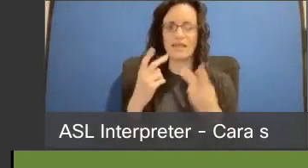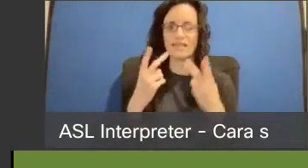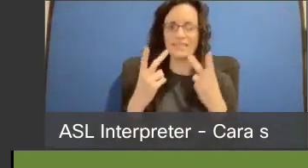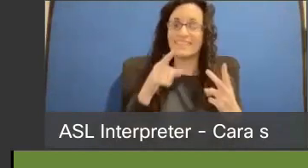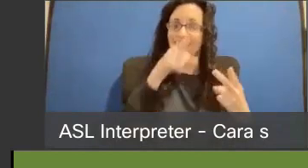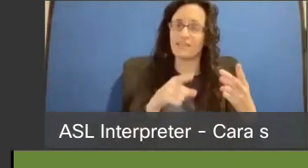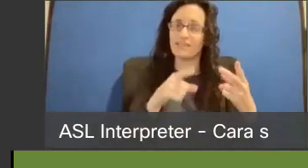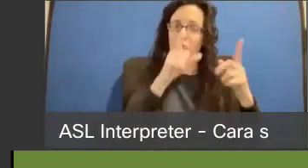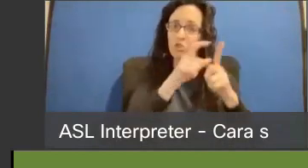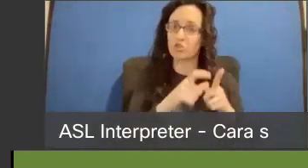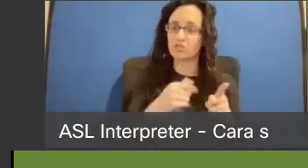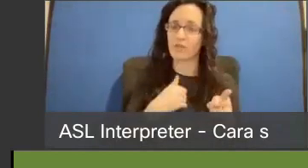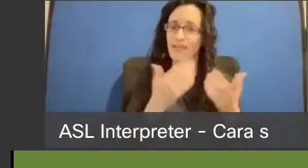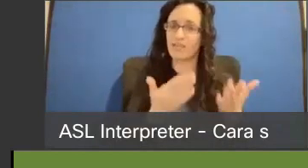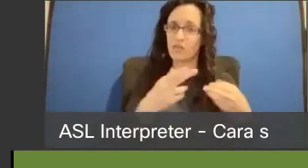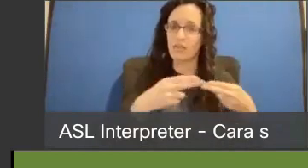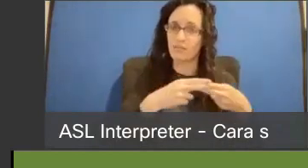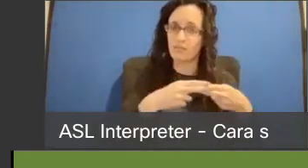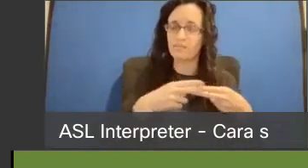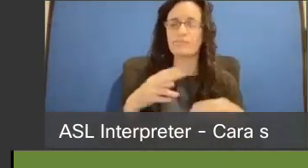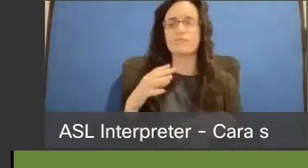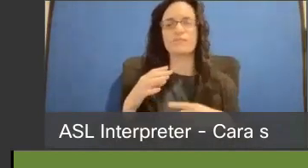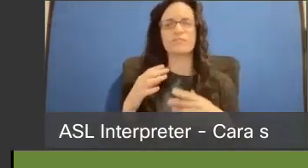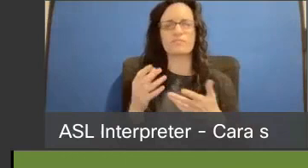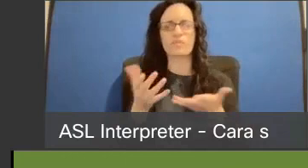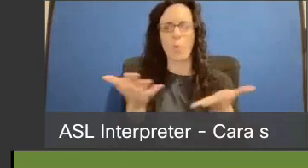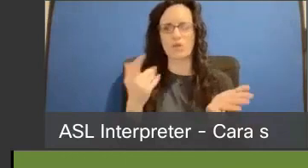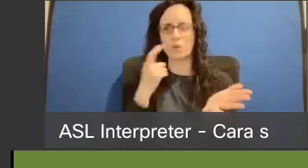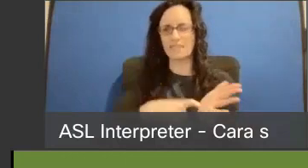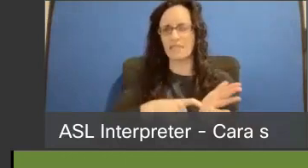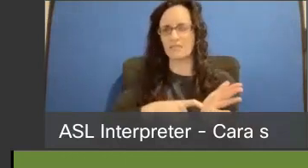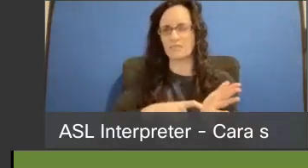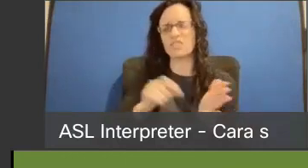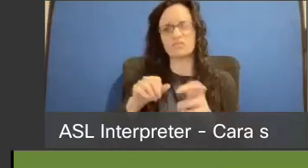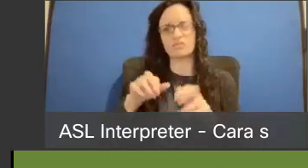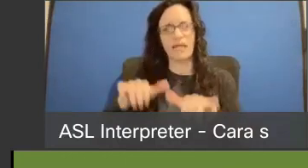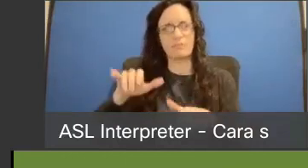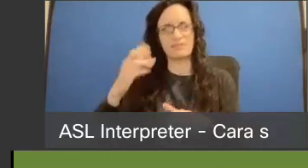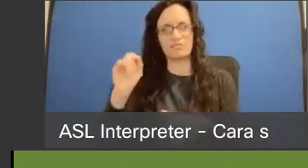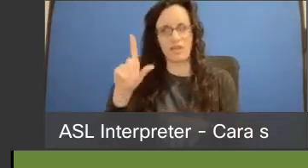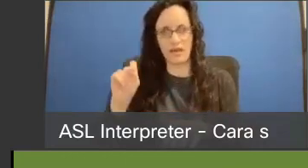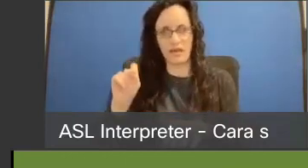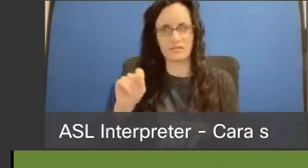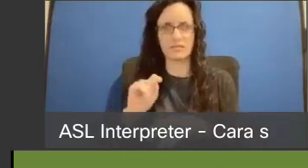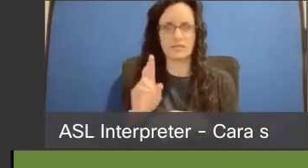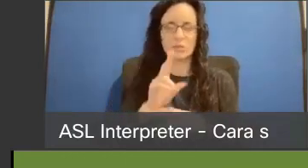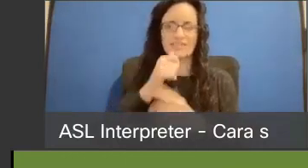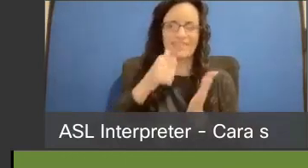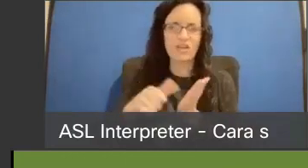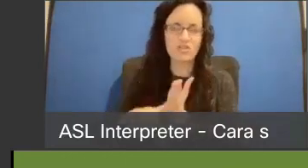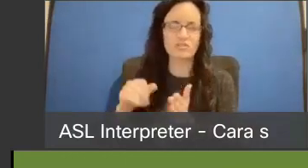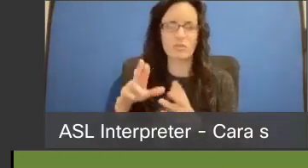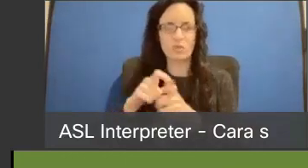chat, what is it that we're seeing? You could use the letter or the words. And here's the first one. Hopefully the sound will be a little better. Let's